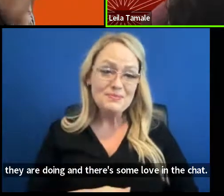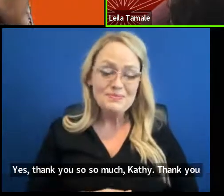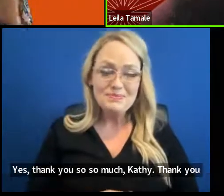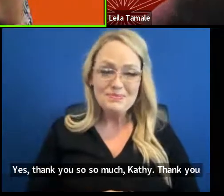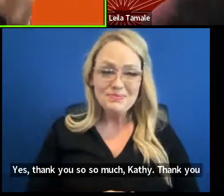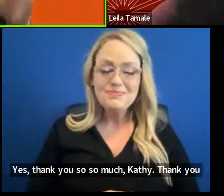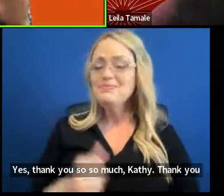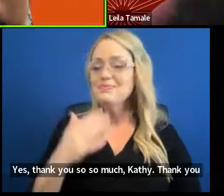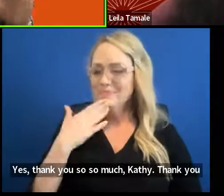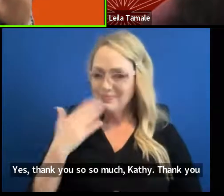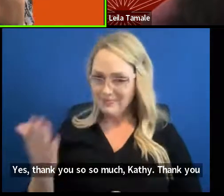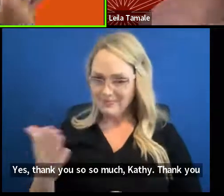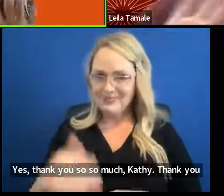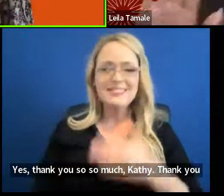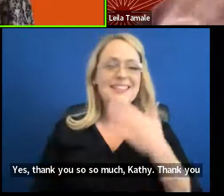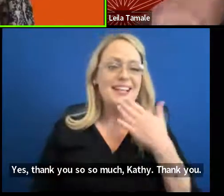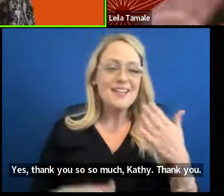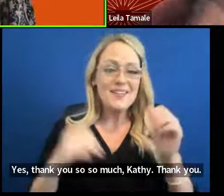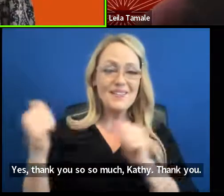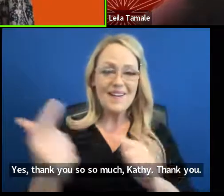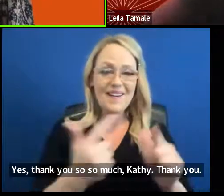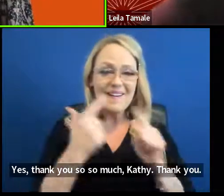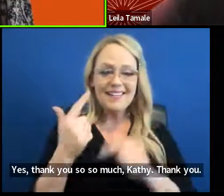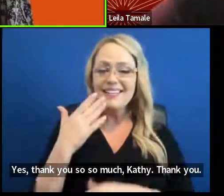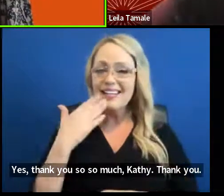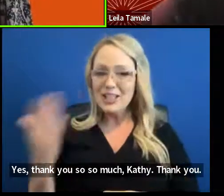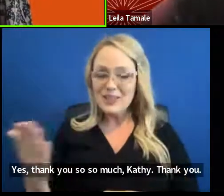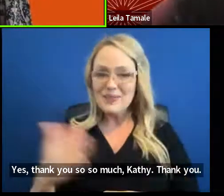Thank you. Thanks, everybody. Thank you.